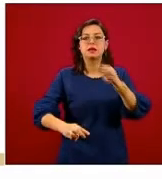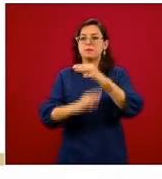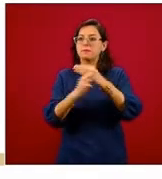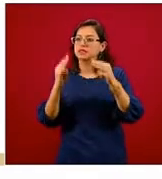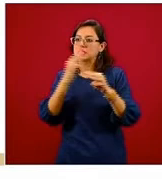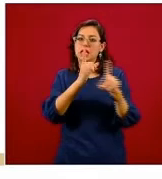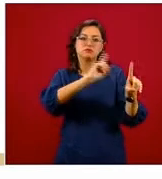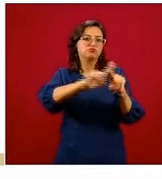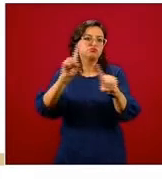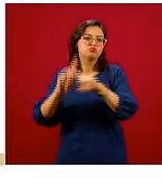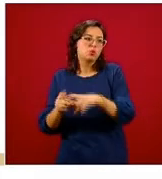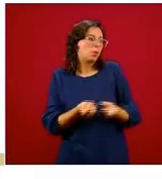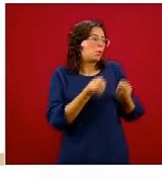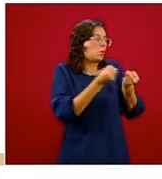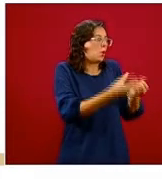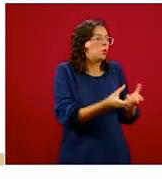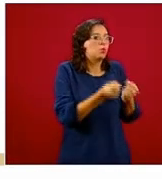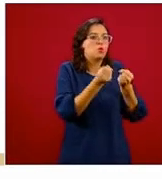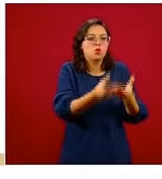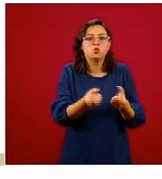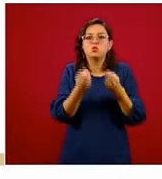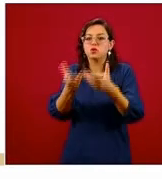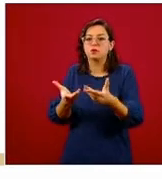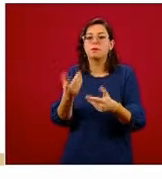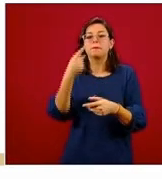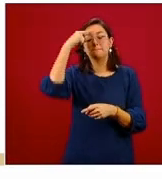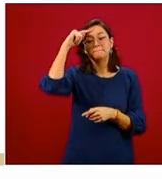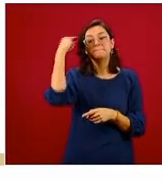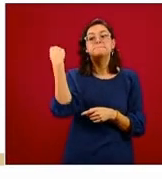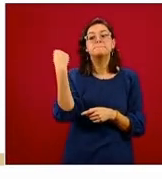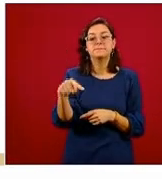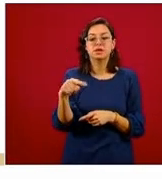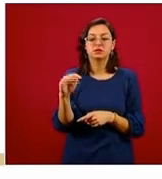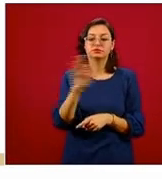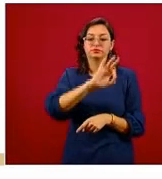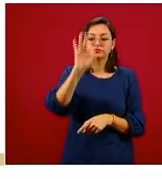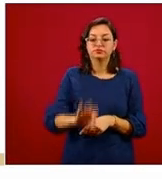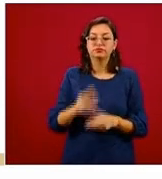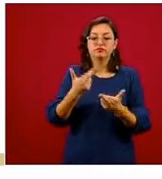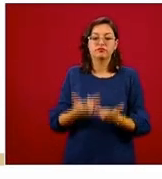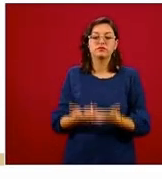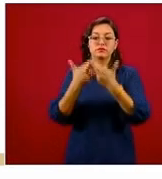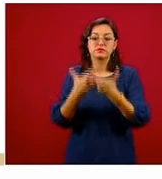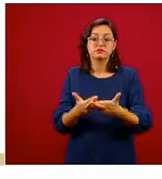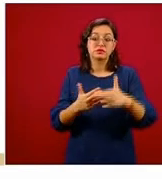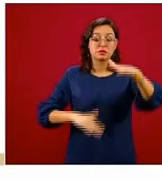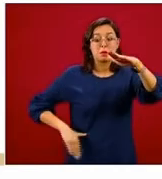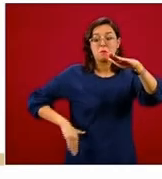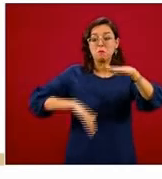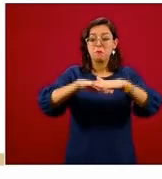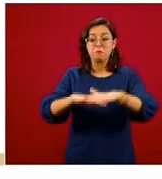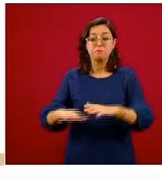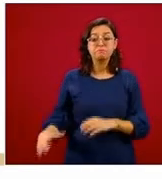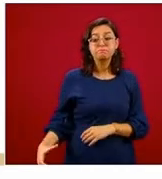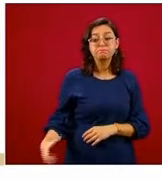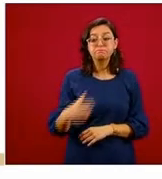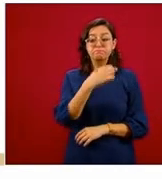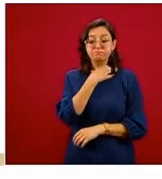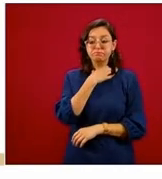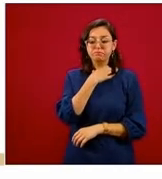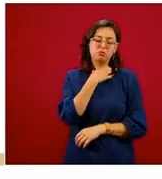and equipment in order to transform these hospitals so this occupancy level and